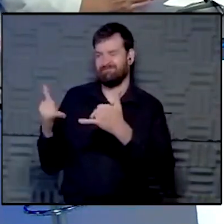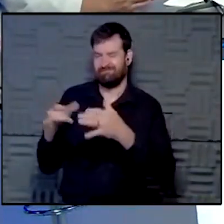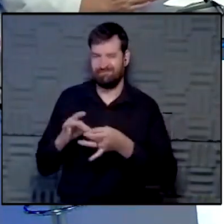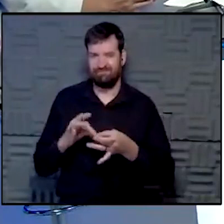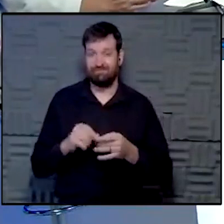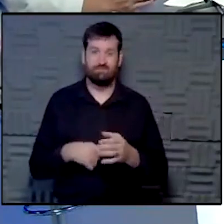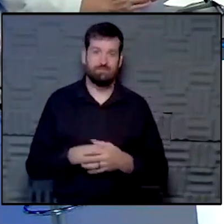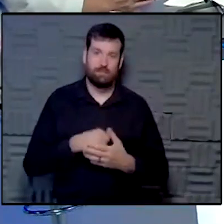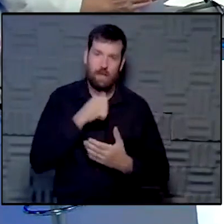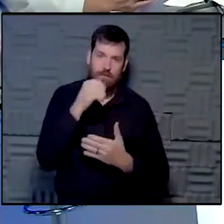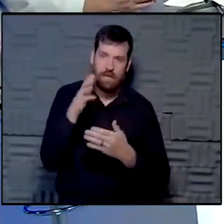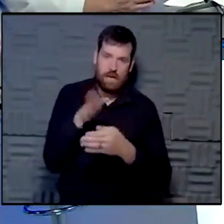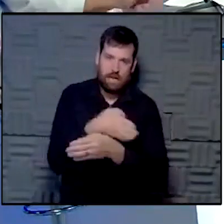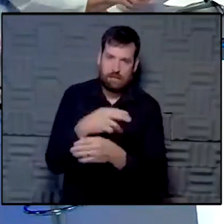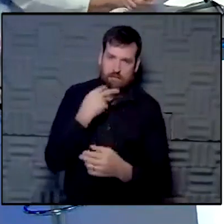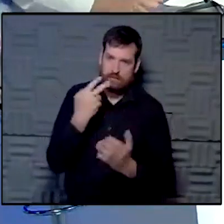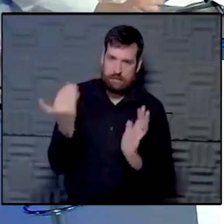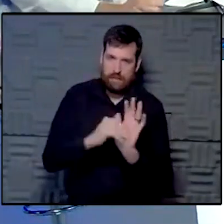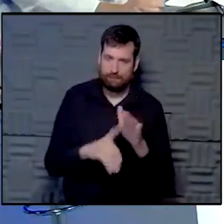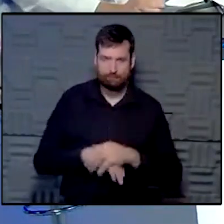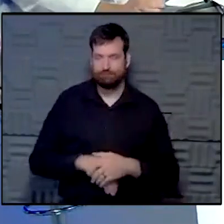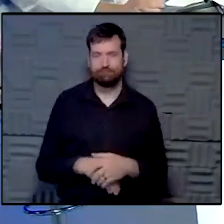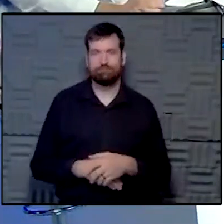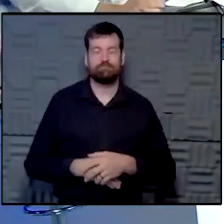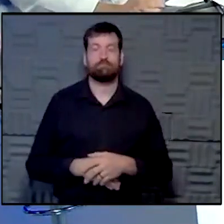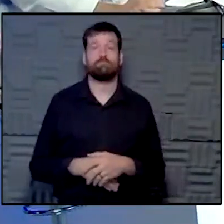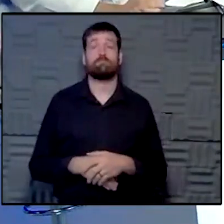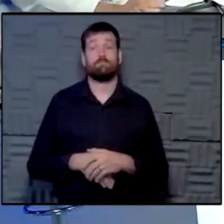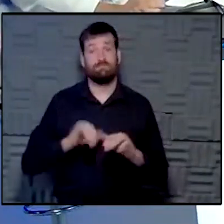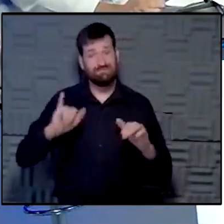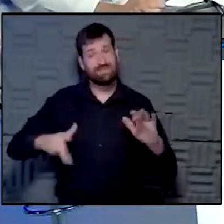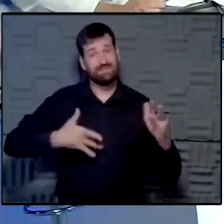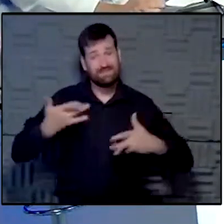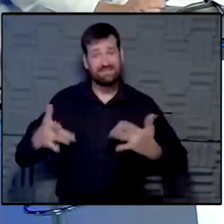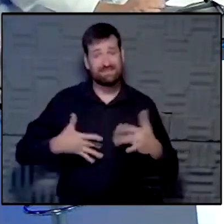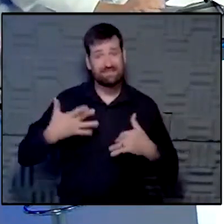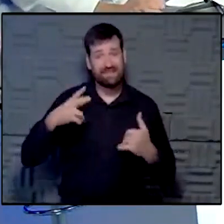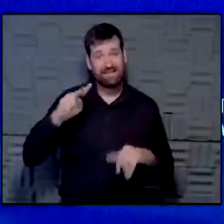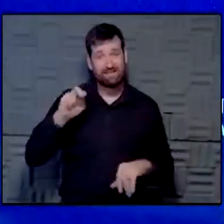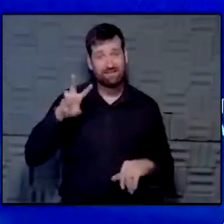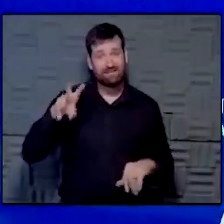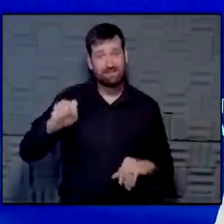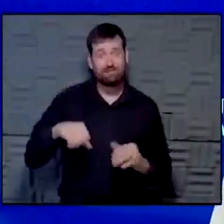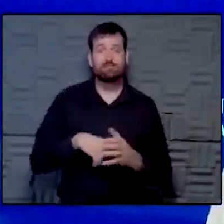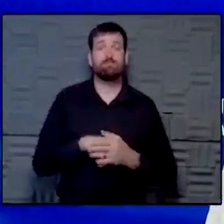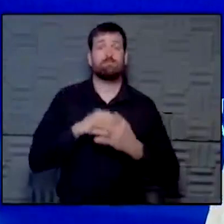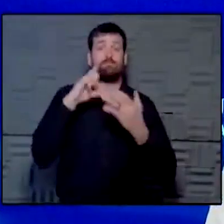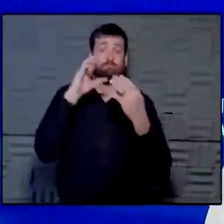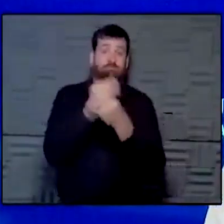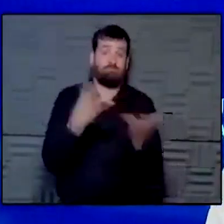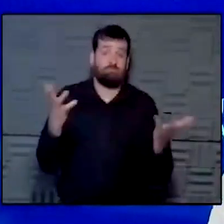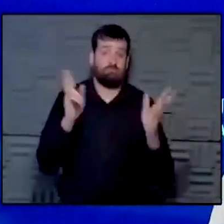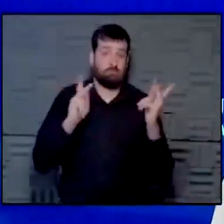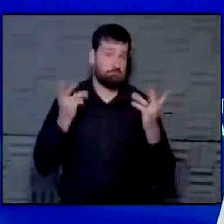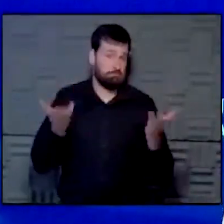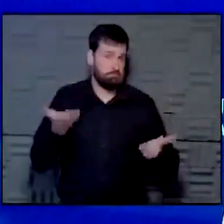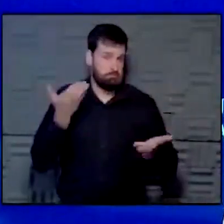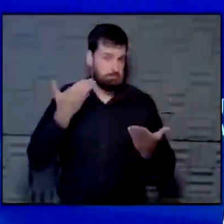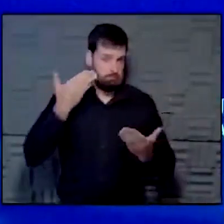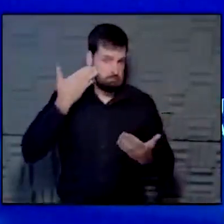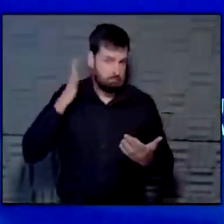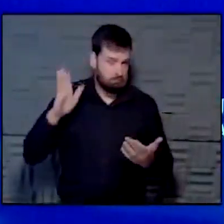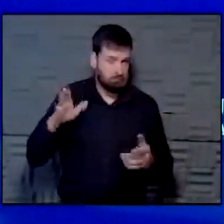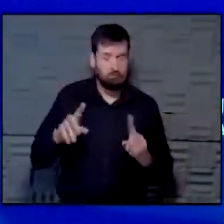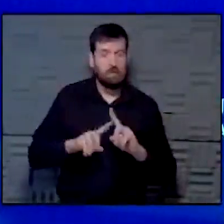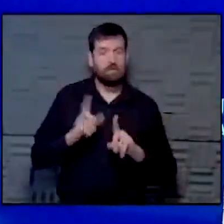folks. I'm not going to sing again, though. All right. So that's pretty exciting news. And just to say, people may not know everything or a lot about you,